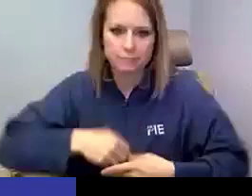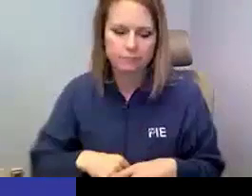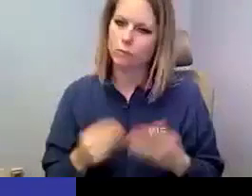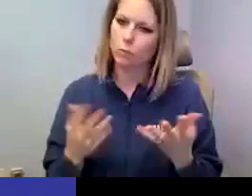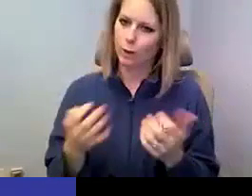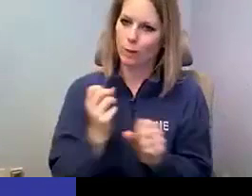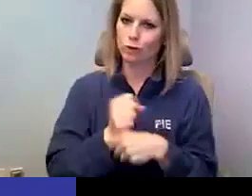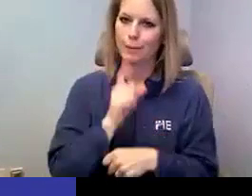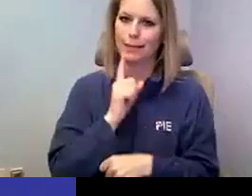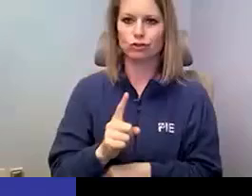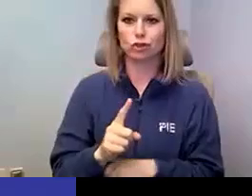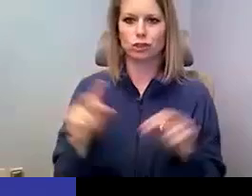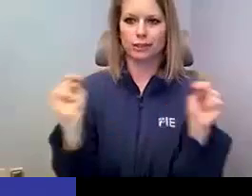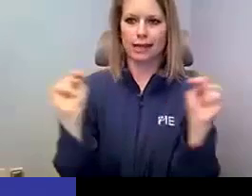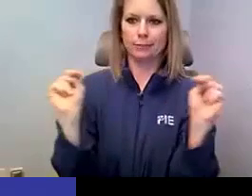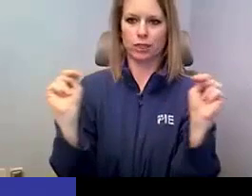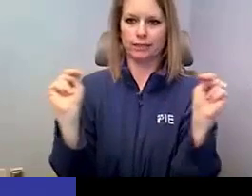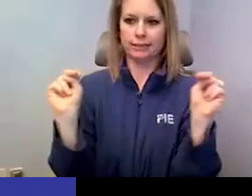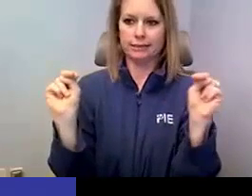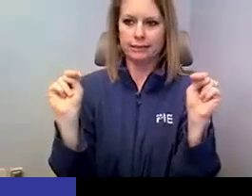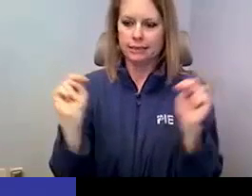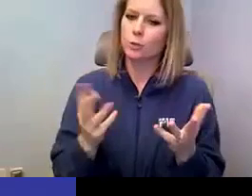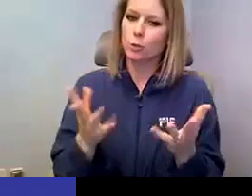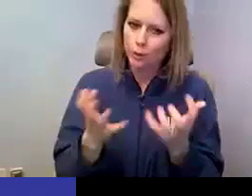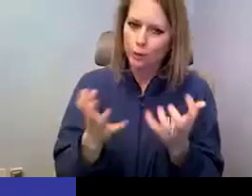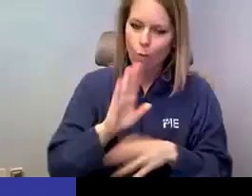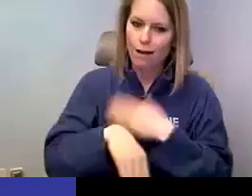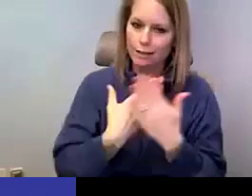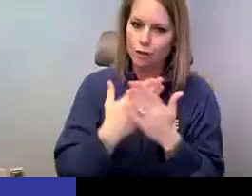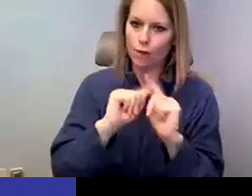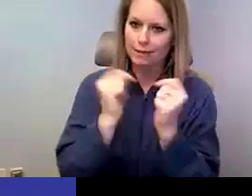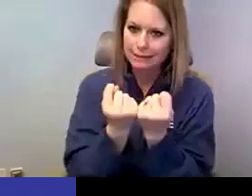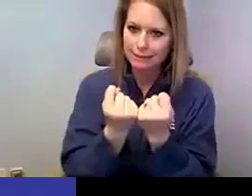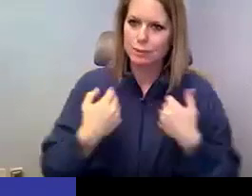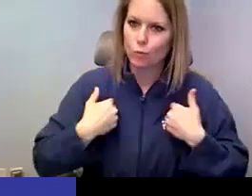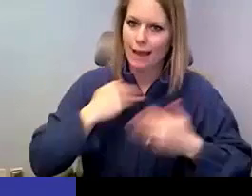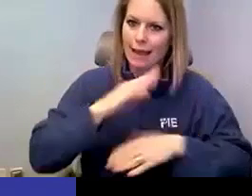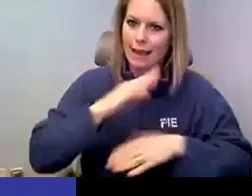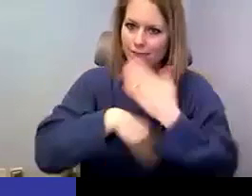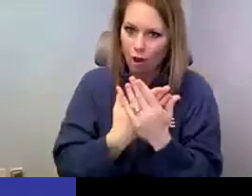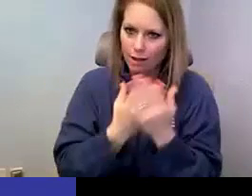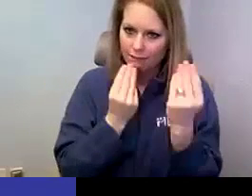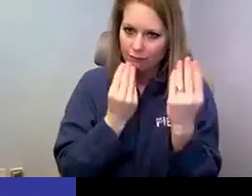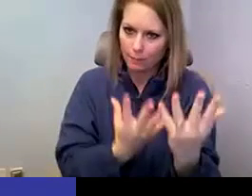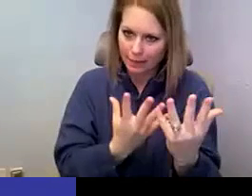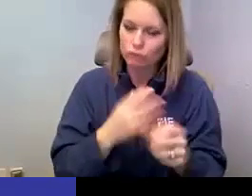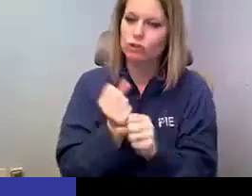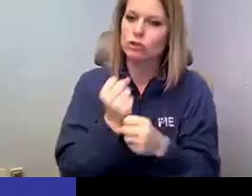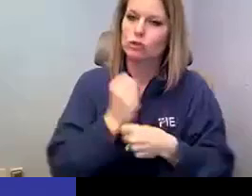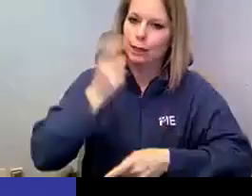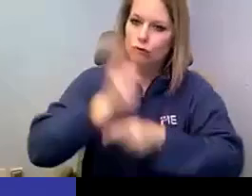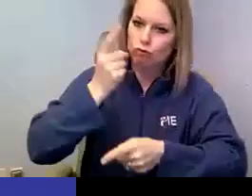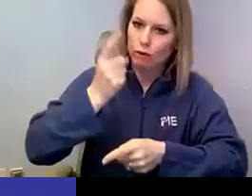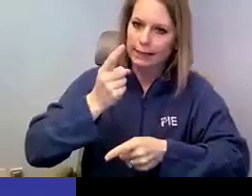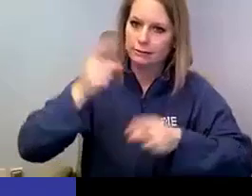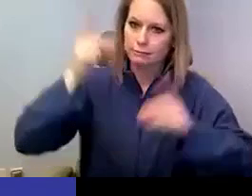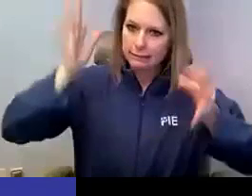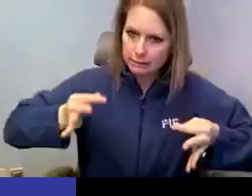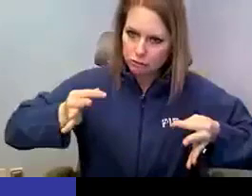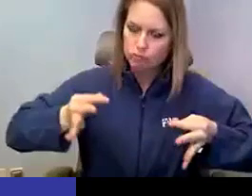wanted IEP teams to have all the information they need at the evaluation meeting to make the right decisions and accurate